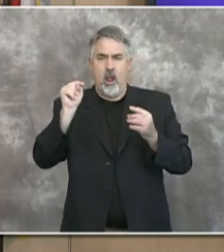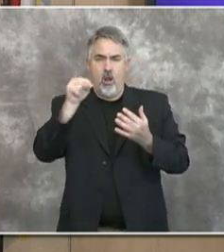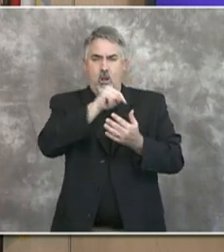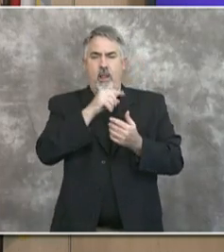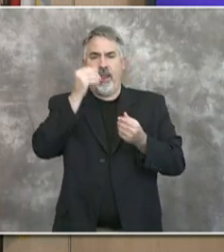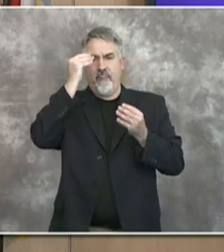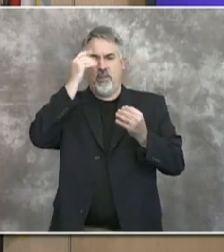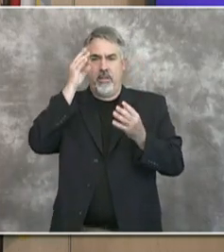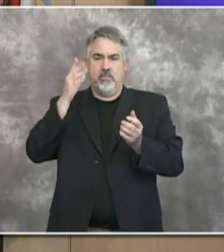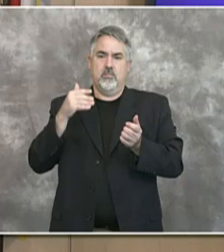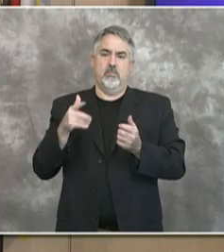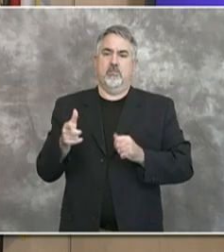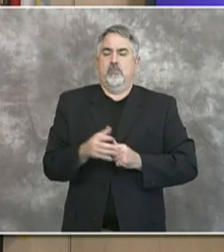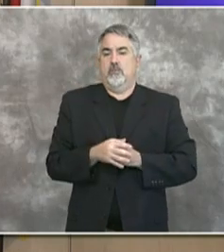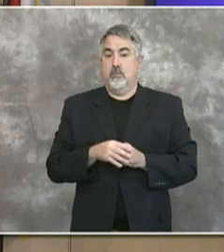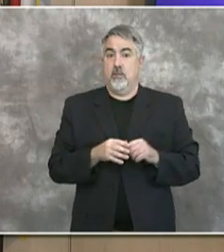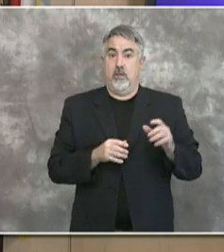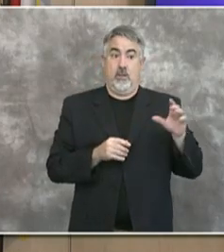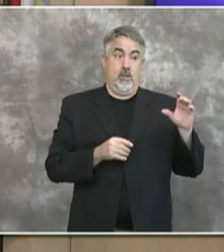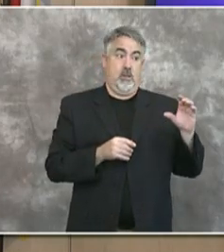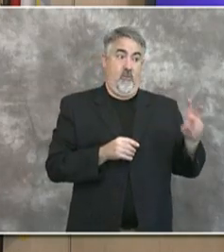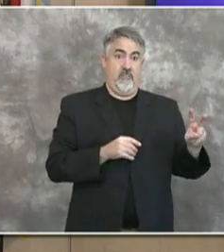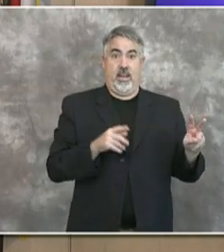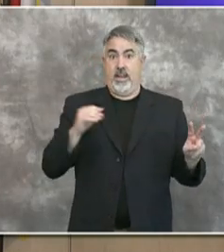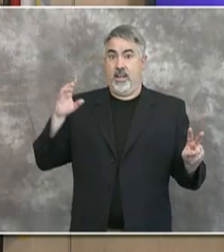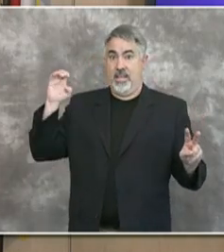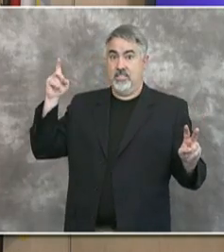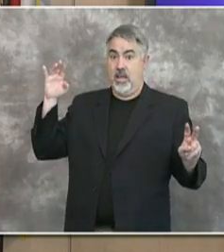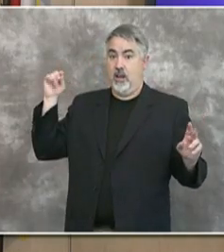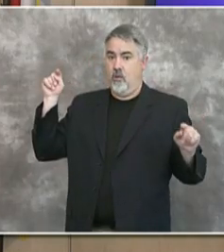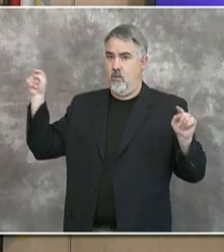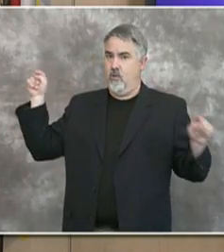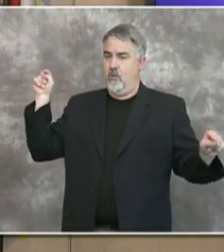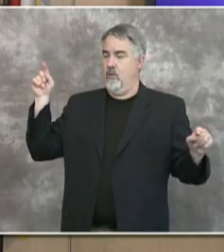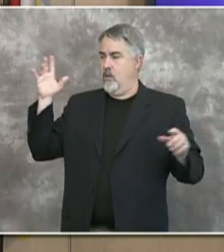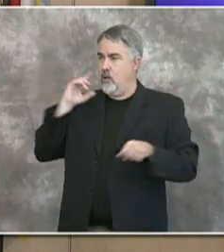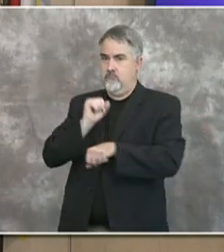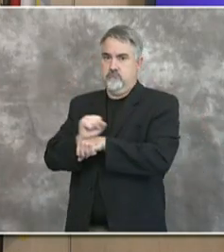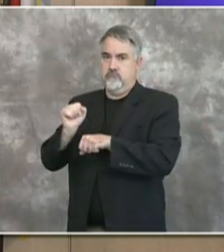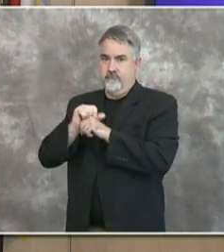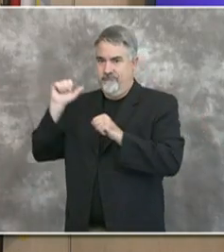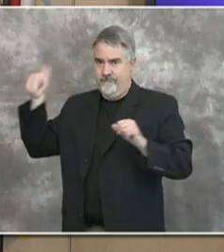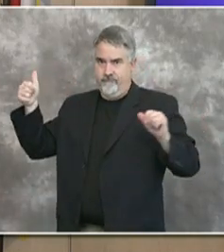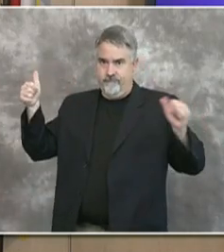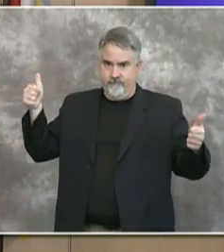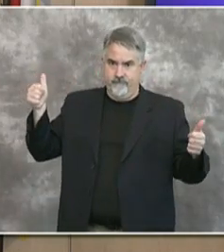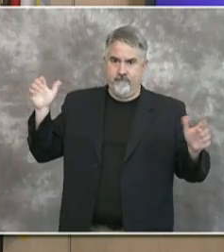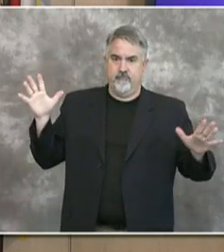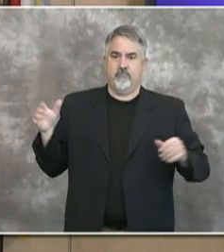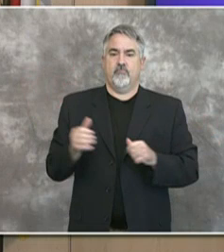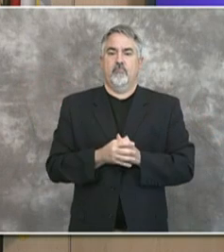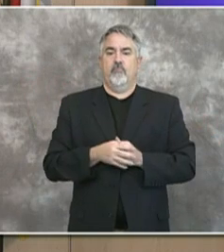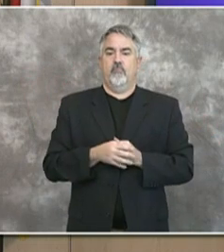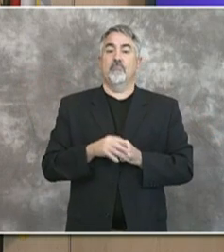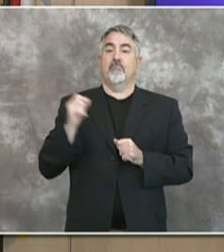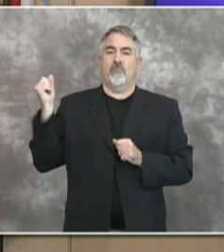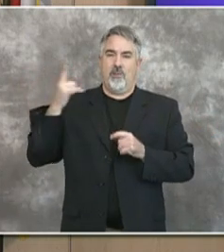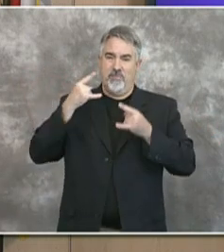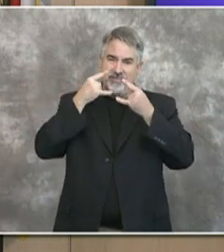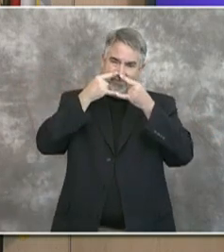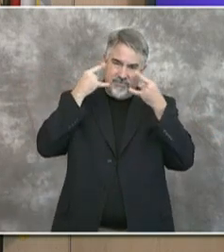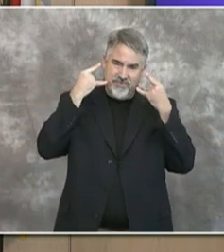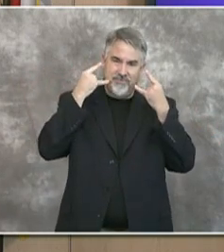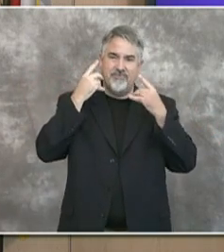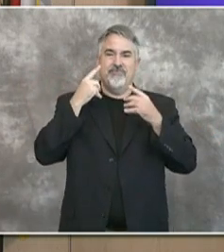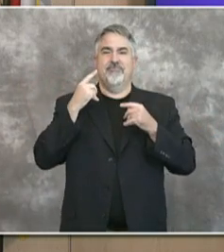taken steps to slow the spread of the virus by mandating facial coverings in public. I commend them for doing